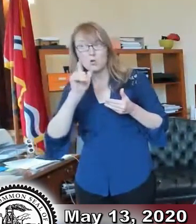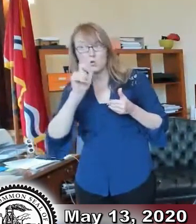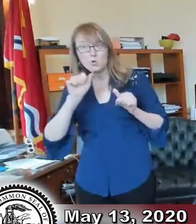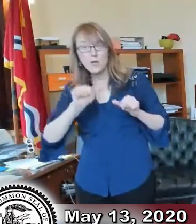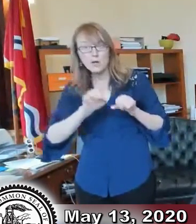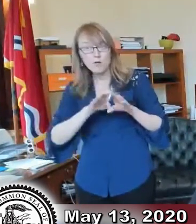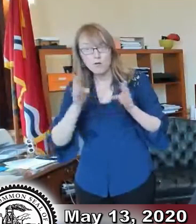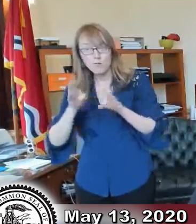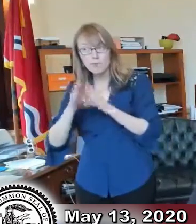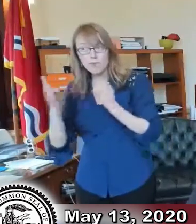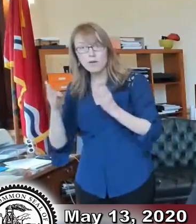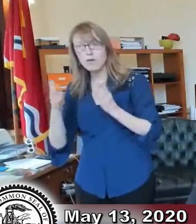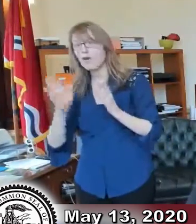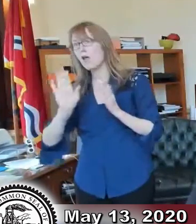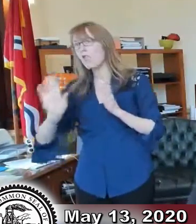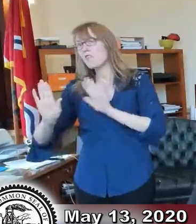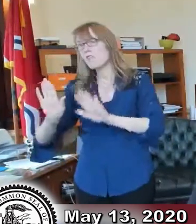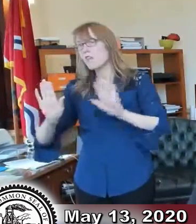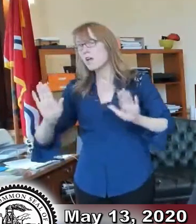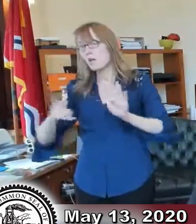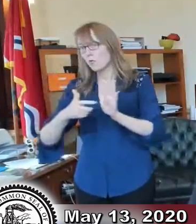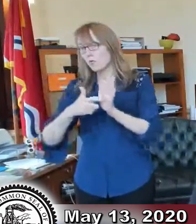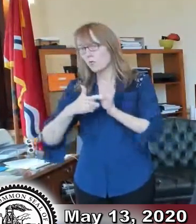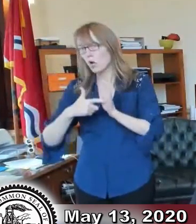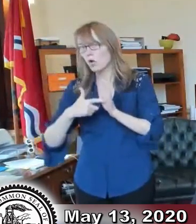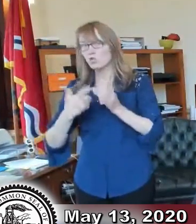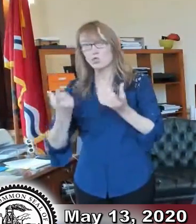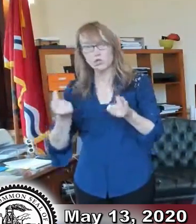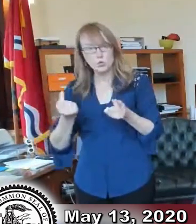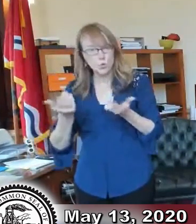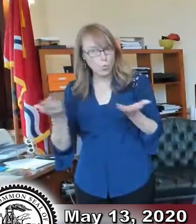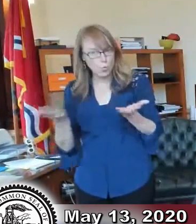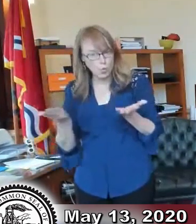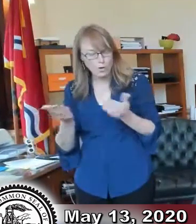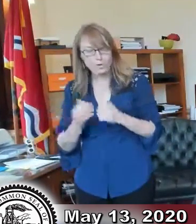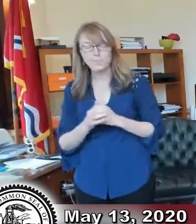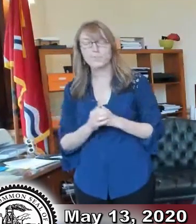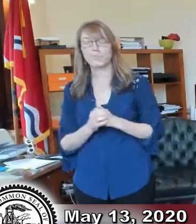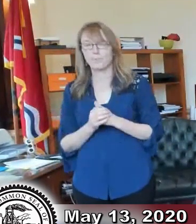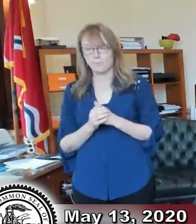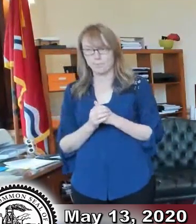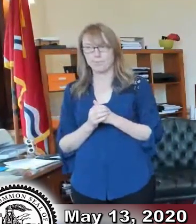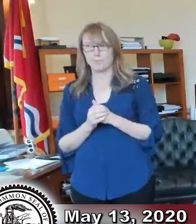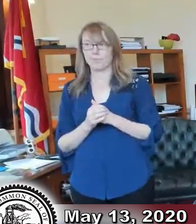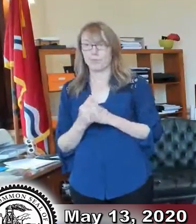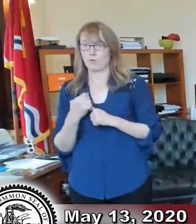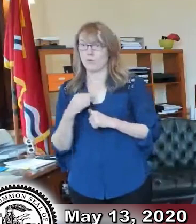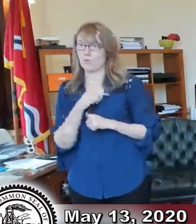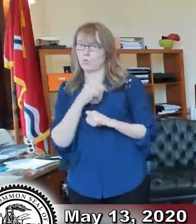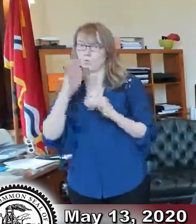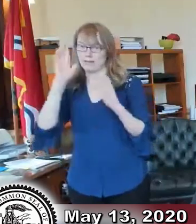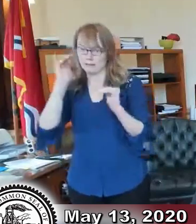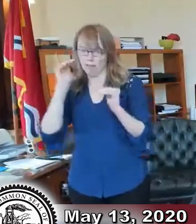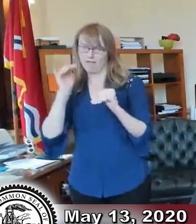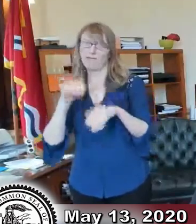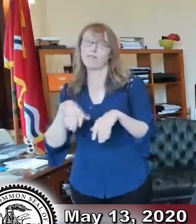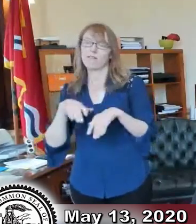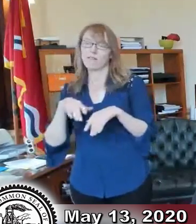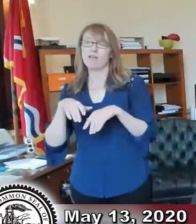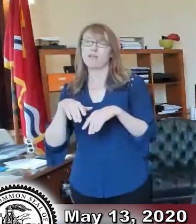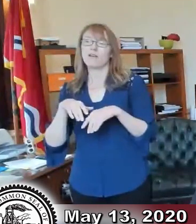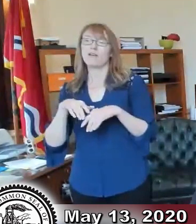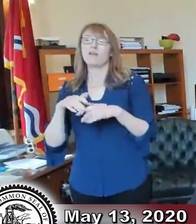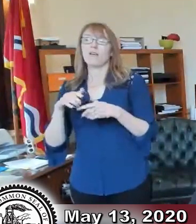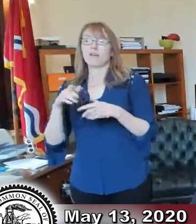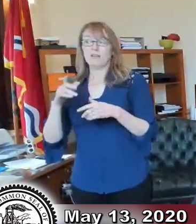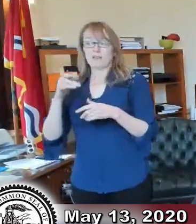number of cases, yes, but we expect we're going to get a big increase in the number of cases because we finally have more